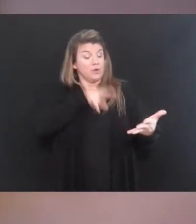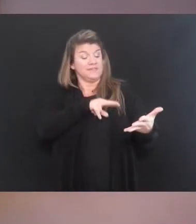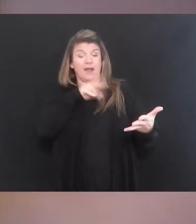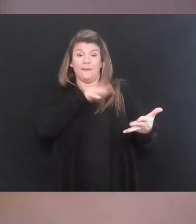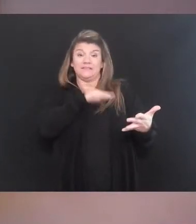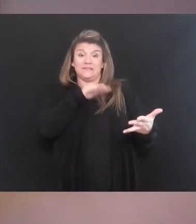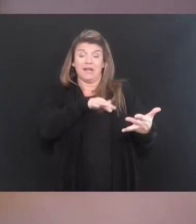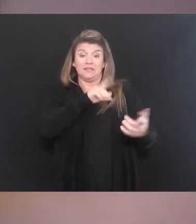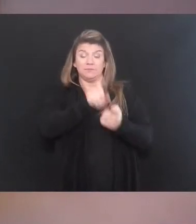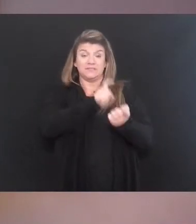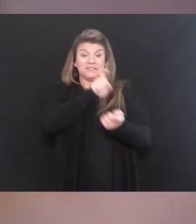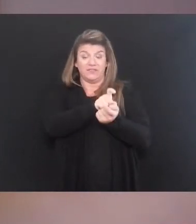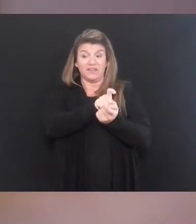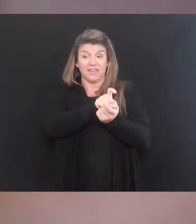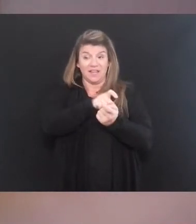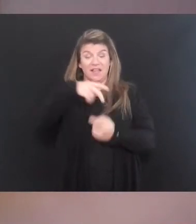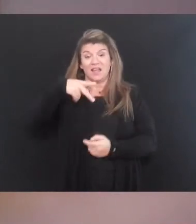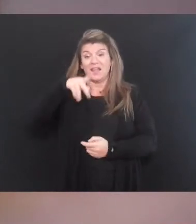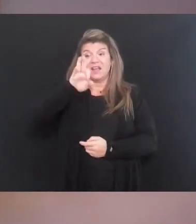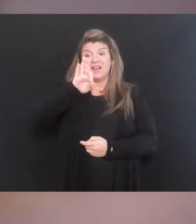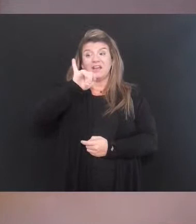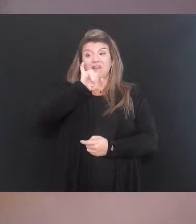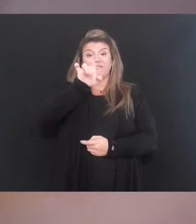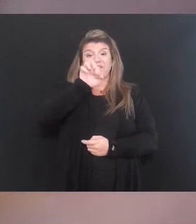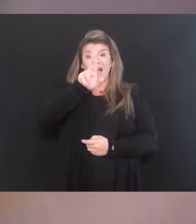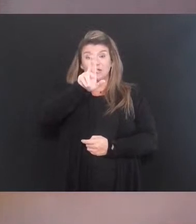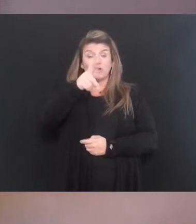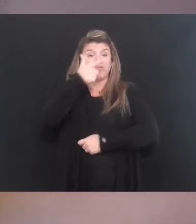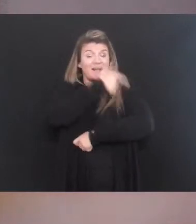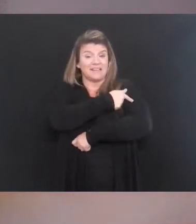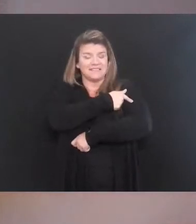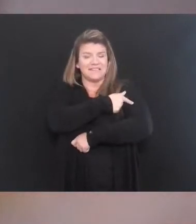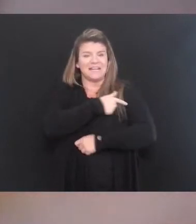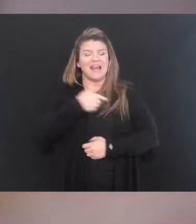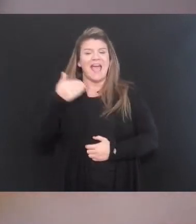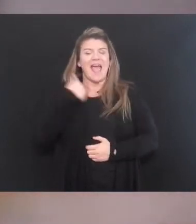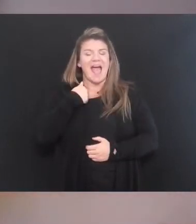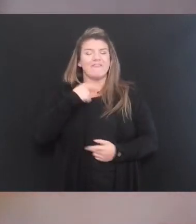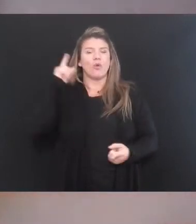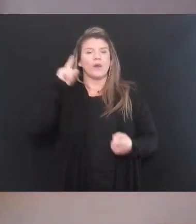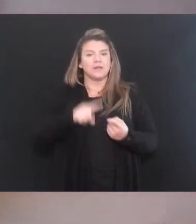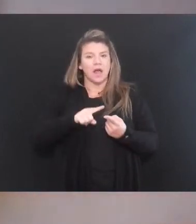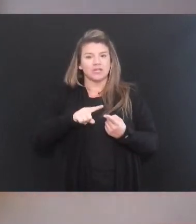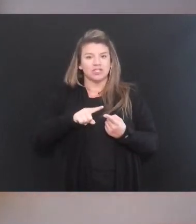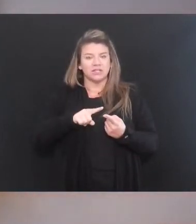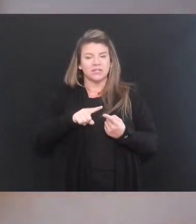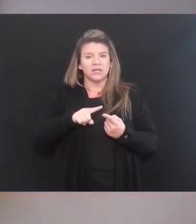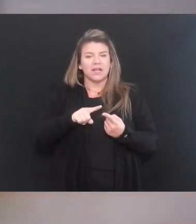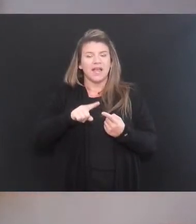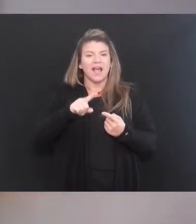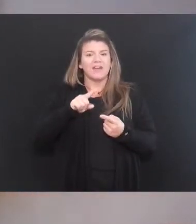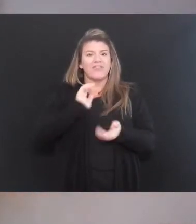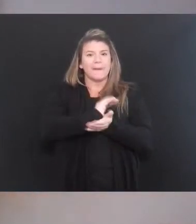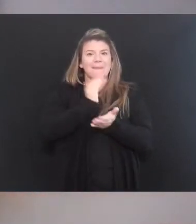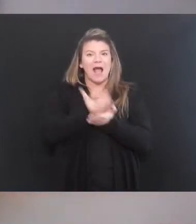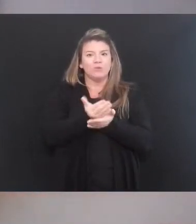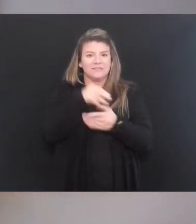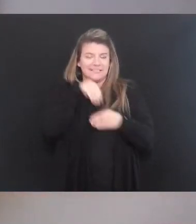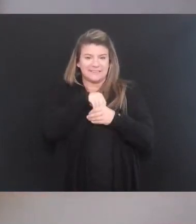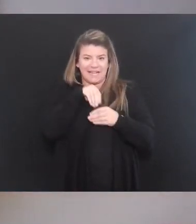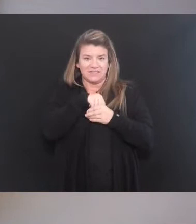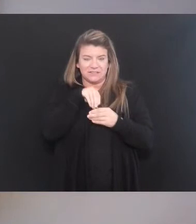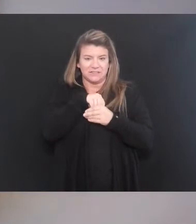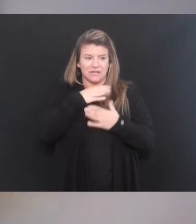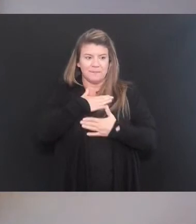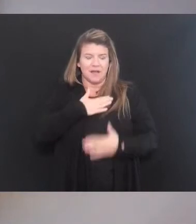is, particularly for the Pfizer vaccine, that there has been a reduction in potency of the vaccine